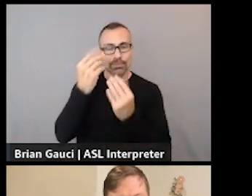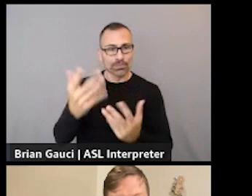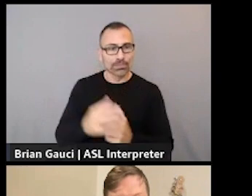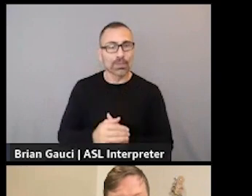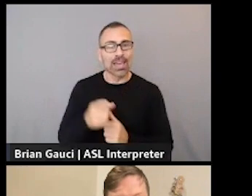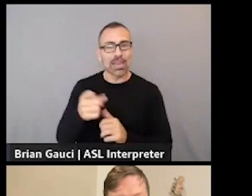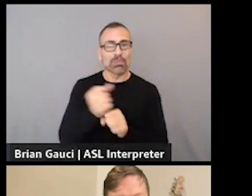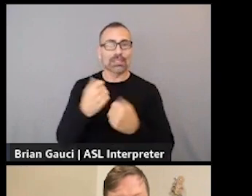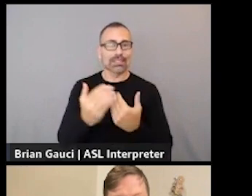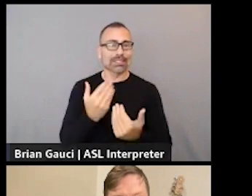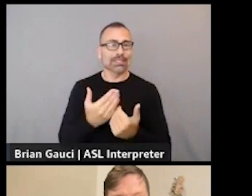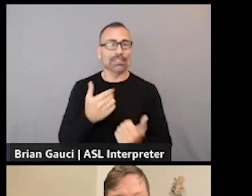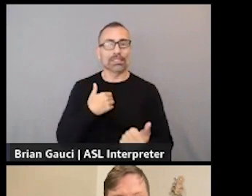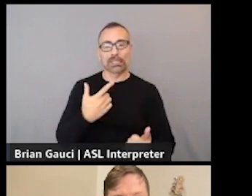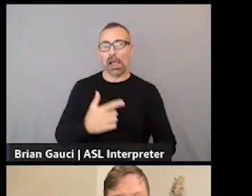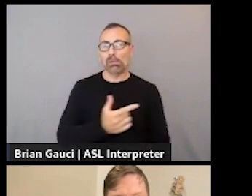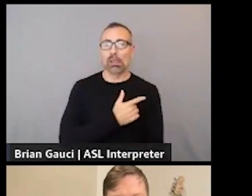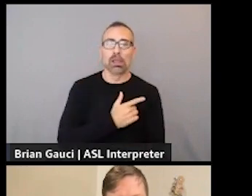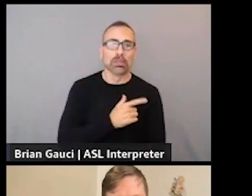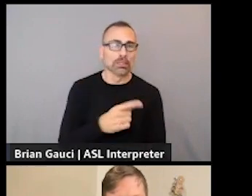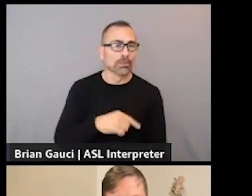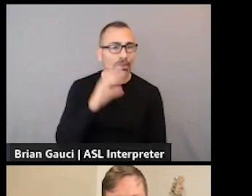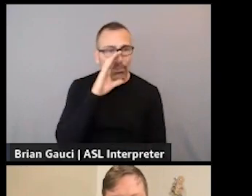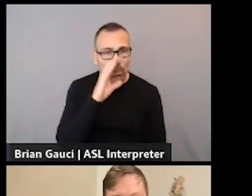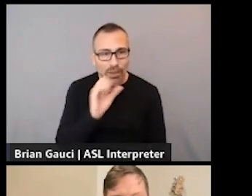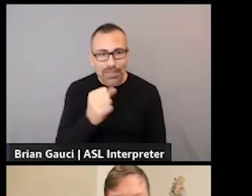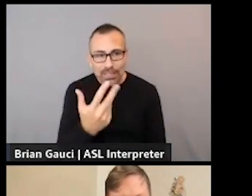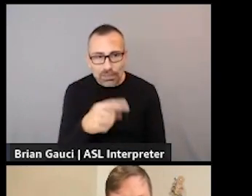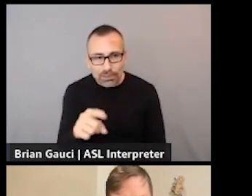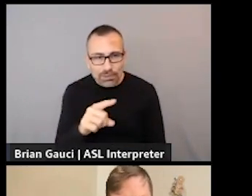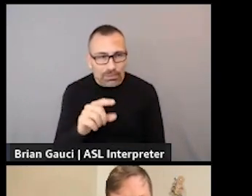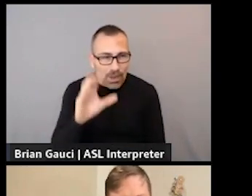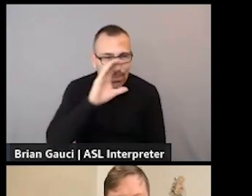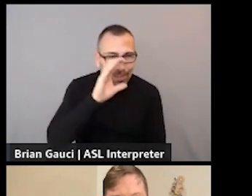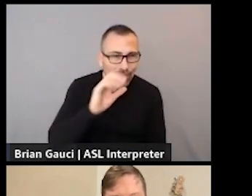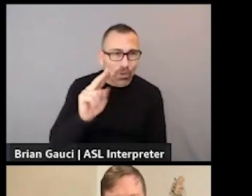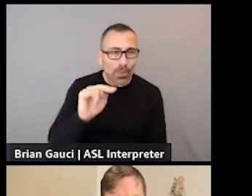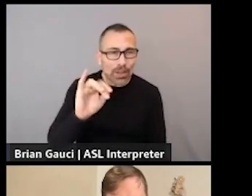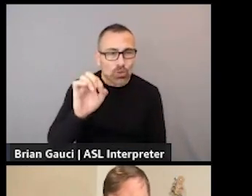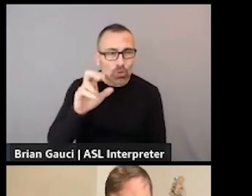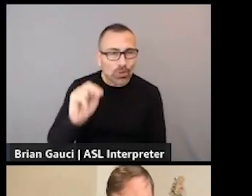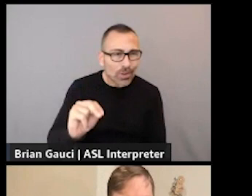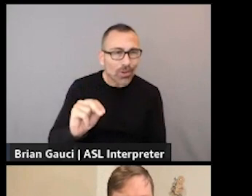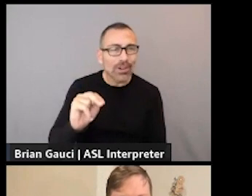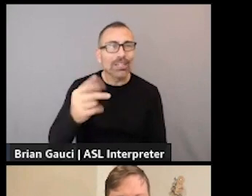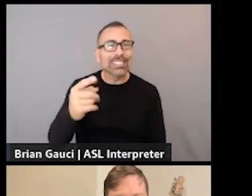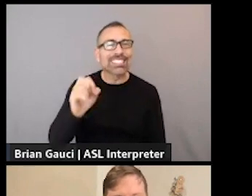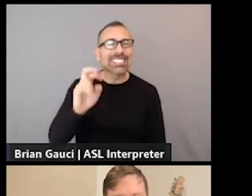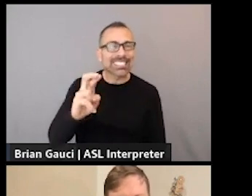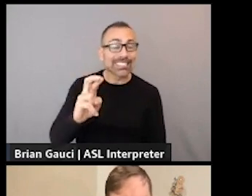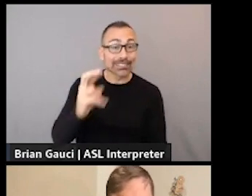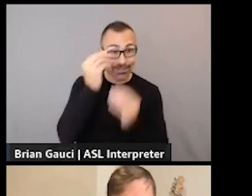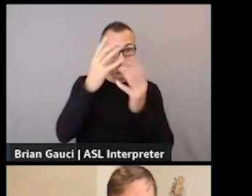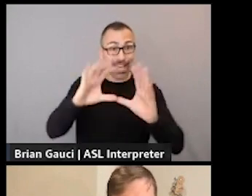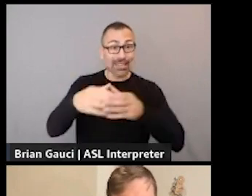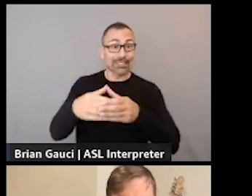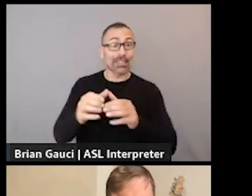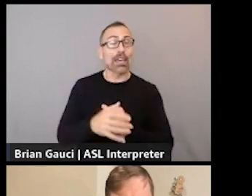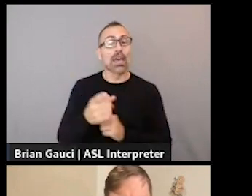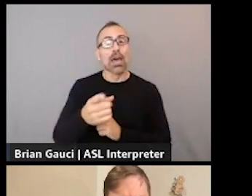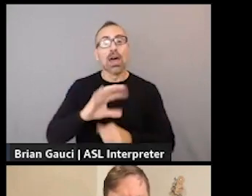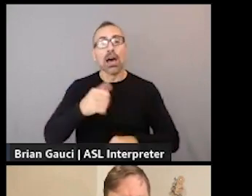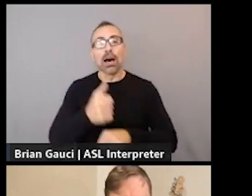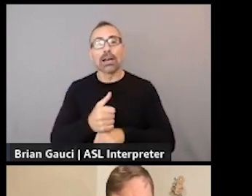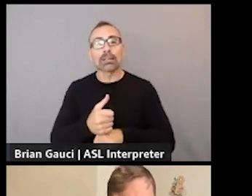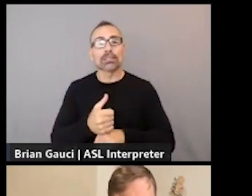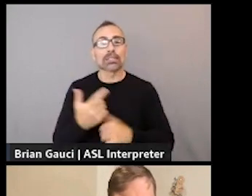So I'm just going to browse this S3 bucket. I'm going to find my unicorn gear data set. And then I can create all subfolders, crawl